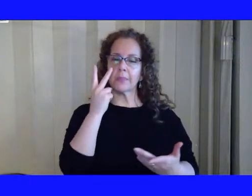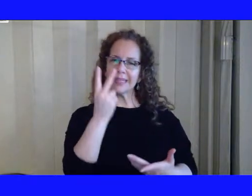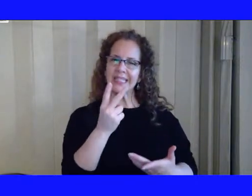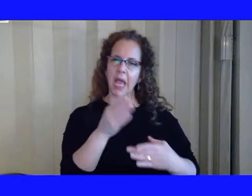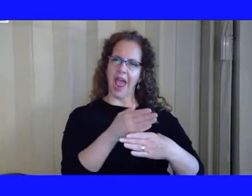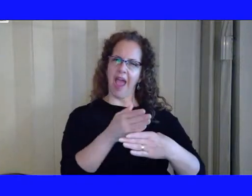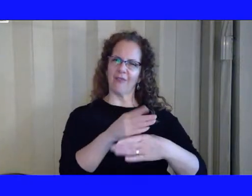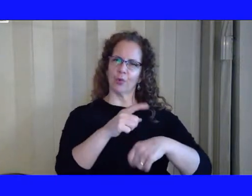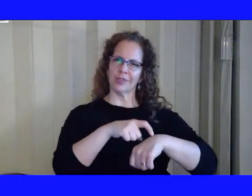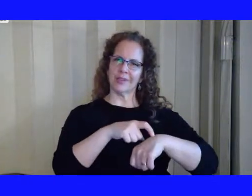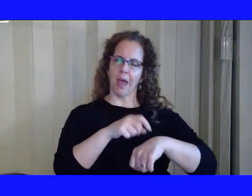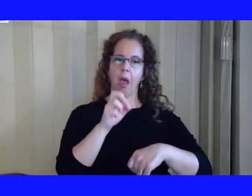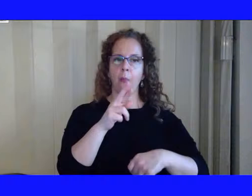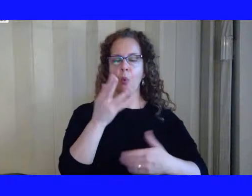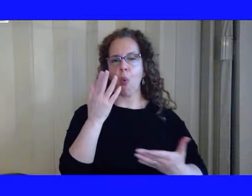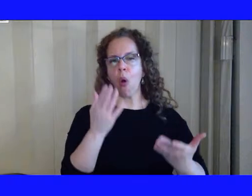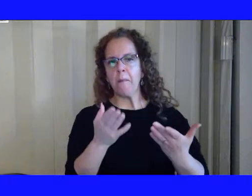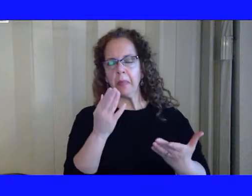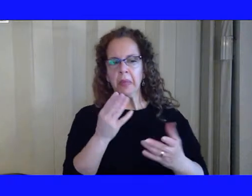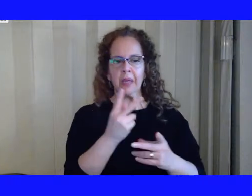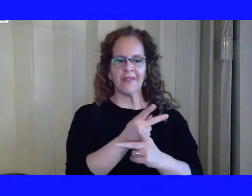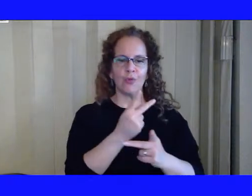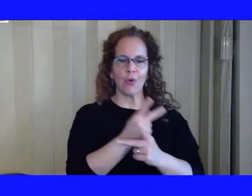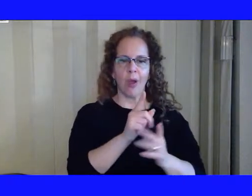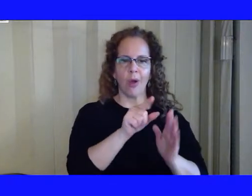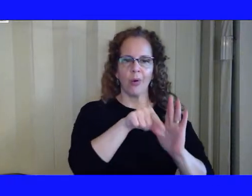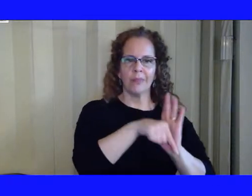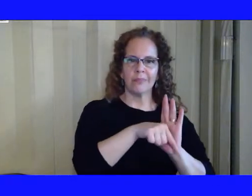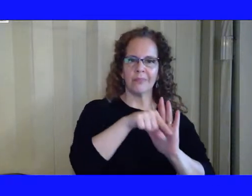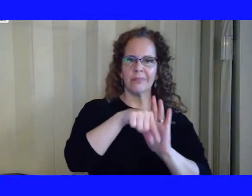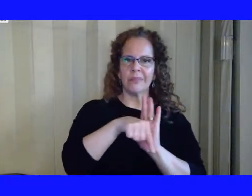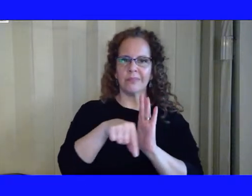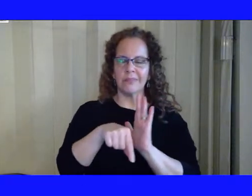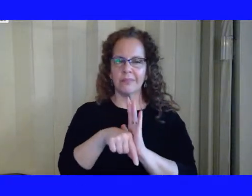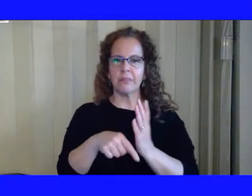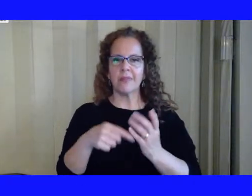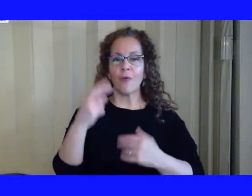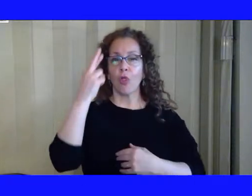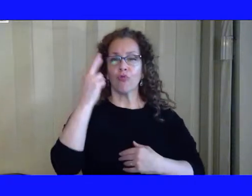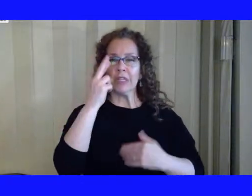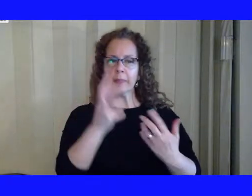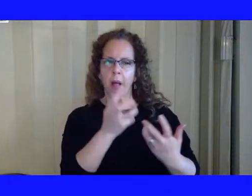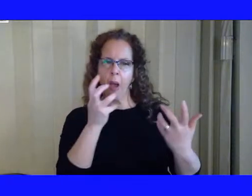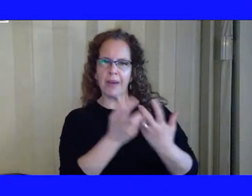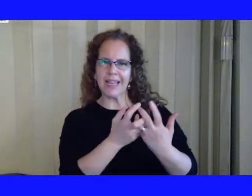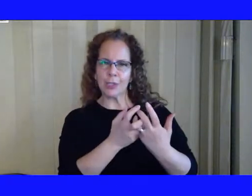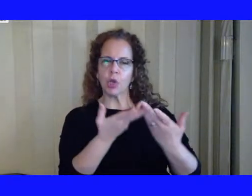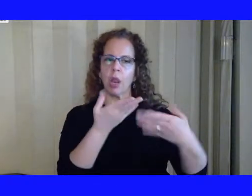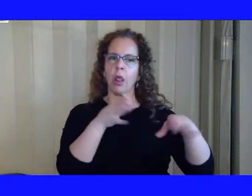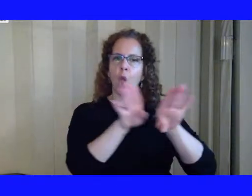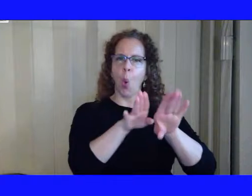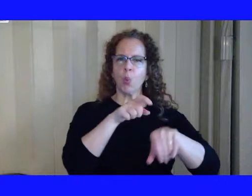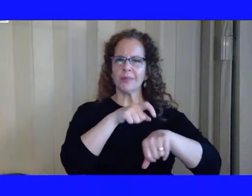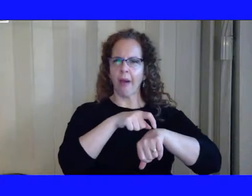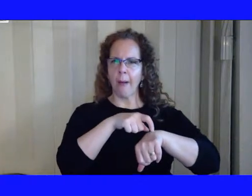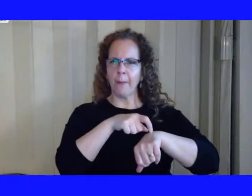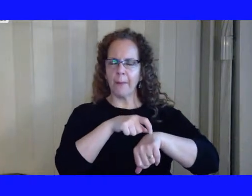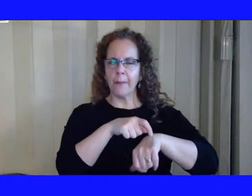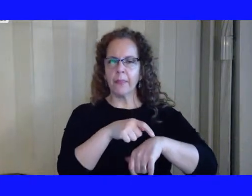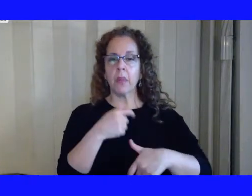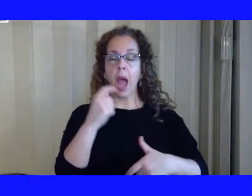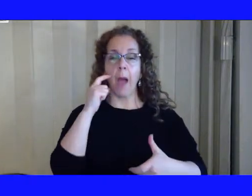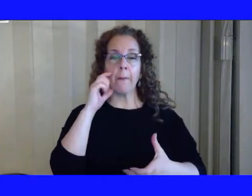be helpful for you? Yes. We're going to do that moving forward. That's one of the Yes. adjustments to our